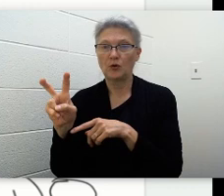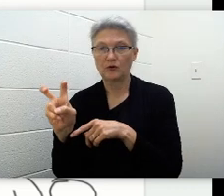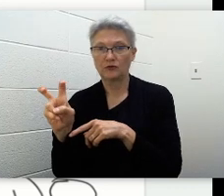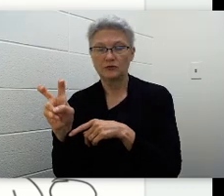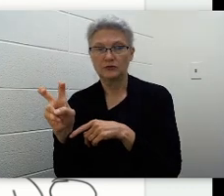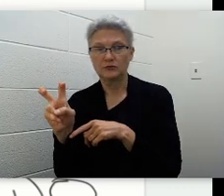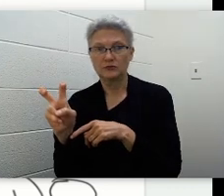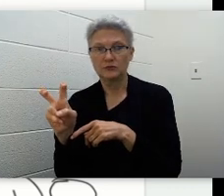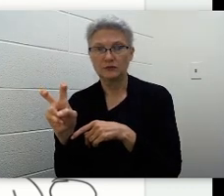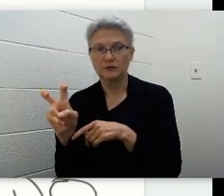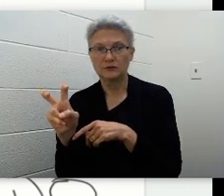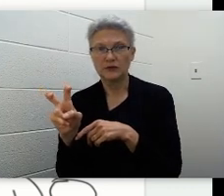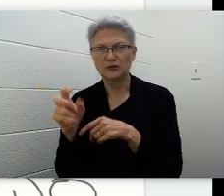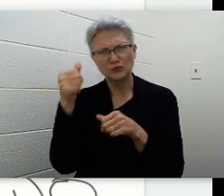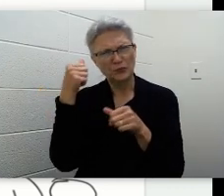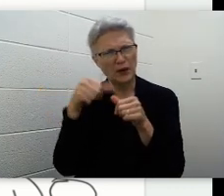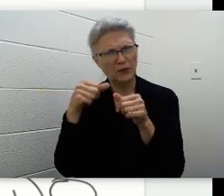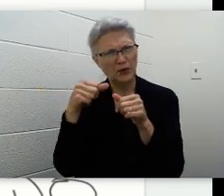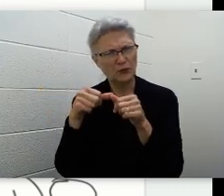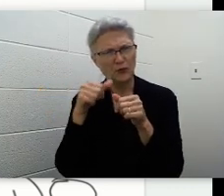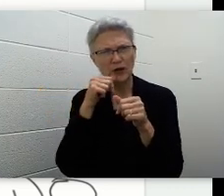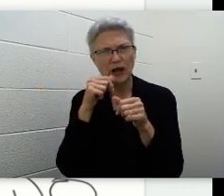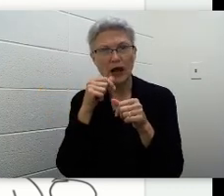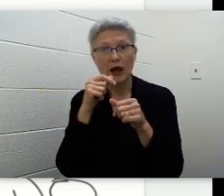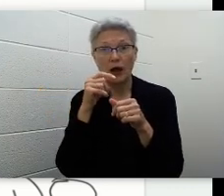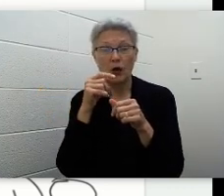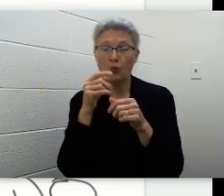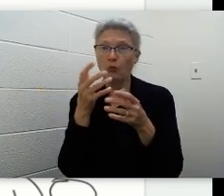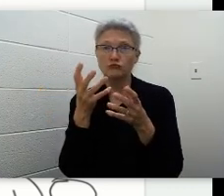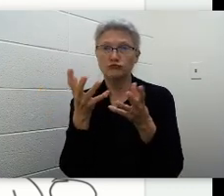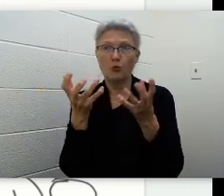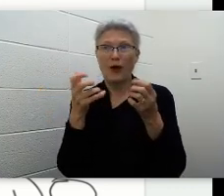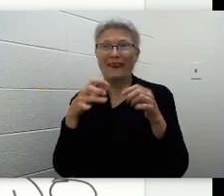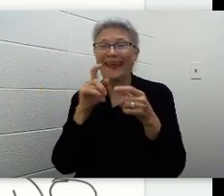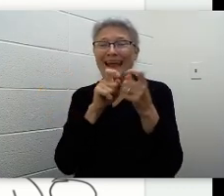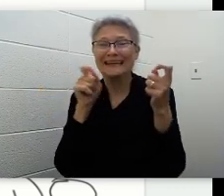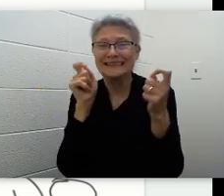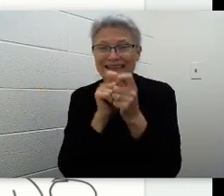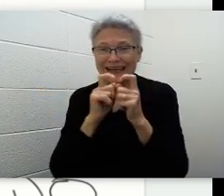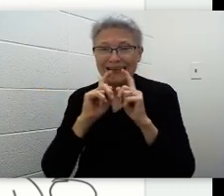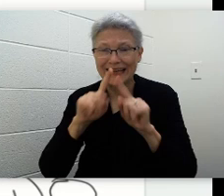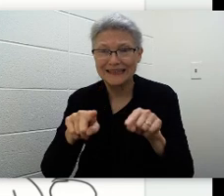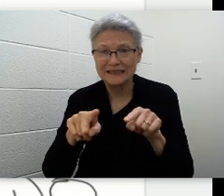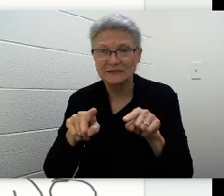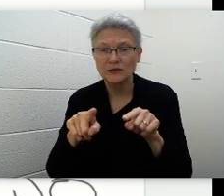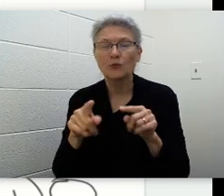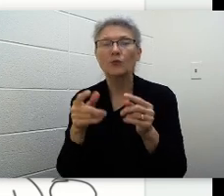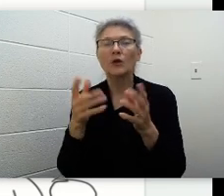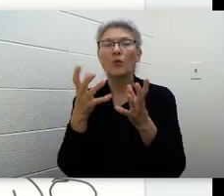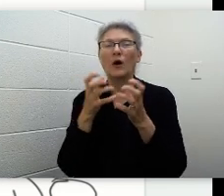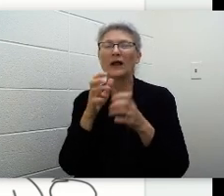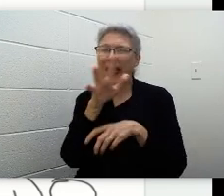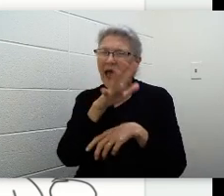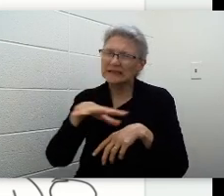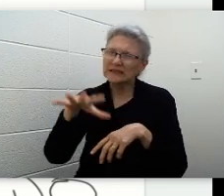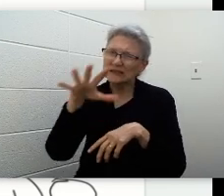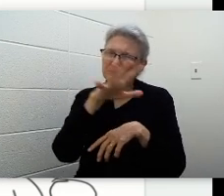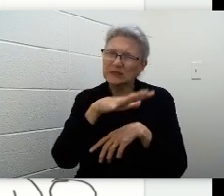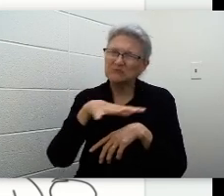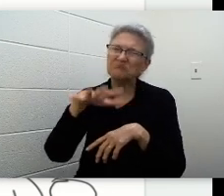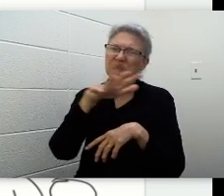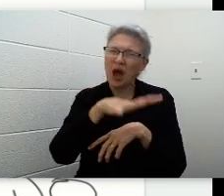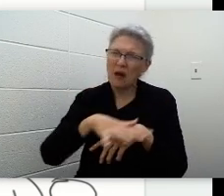200. Because remember, we're not looking for the exact amount. We're looking for an